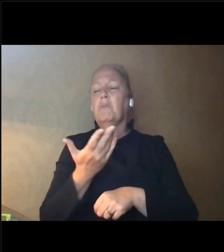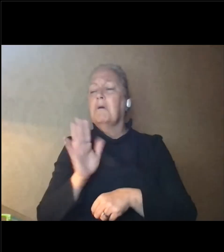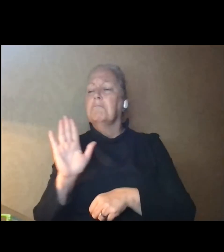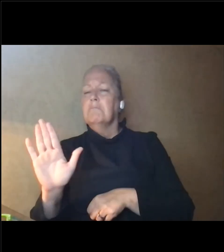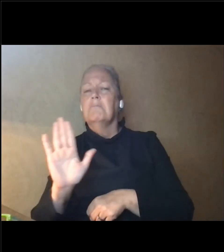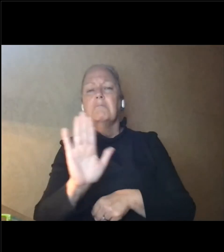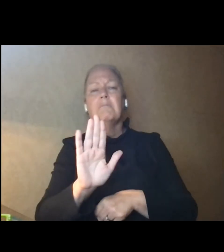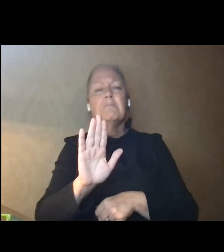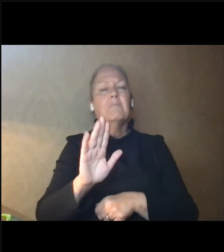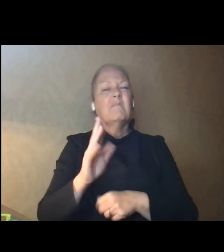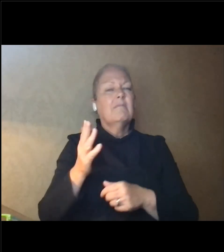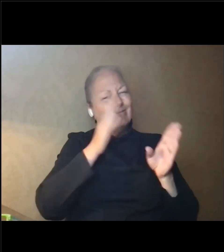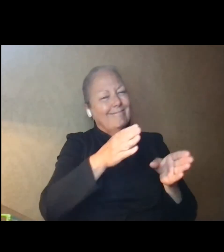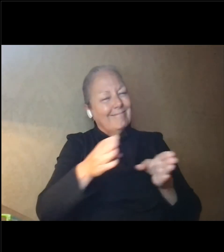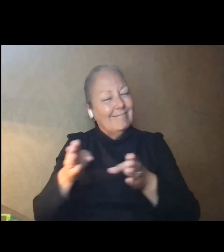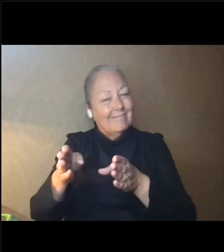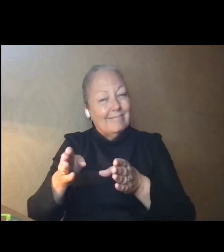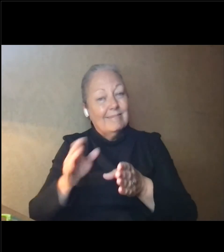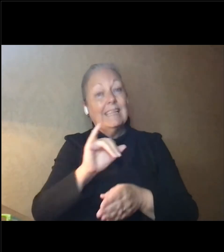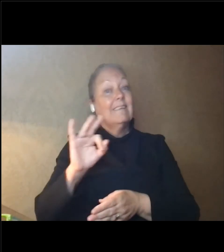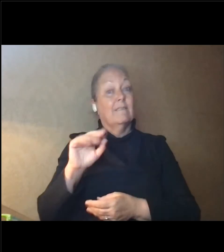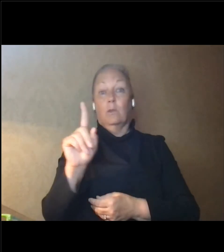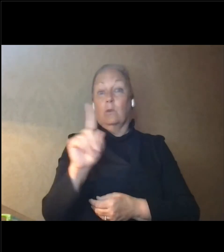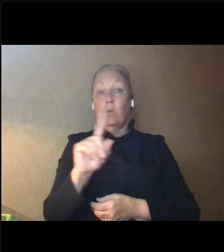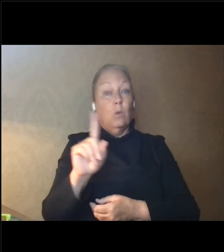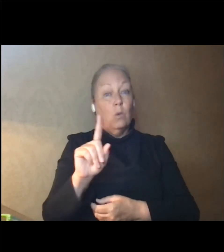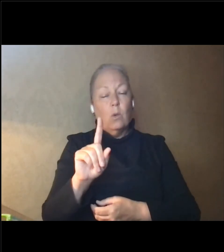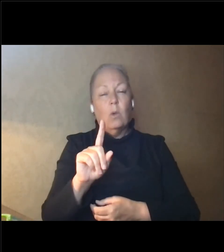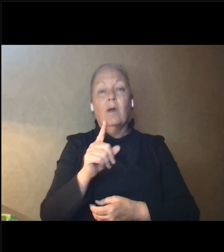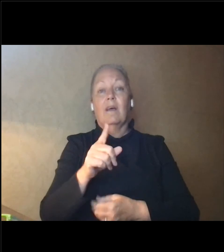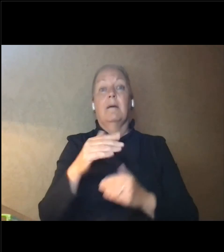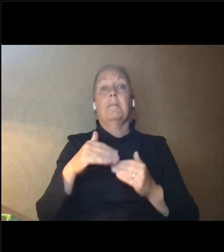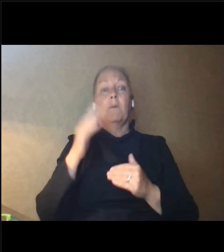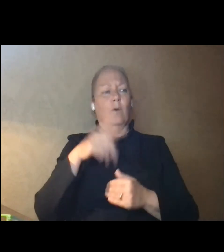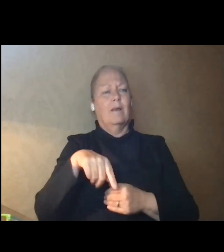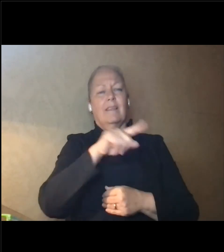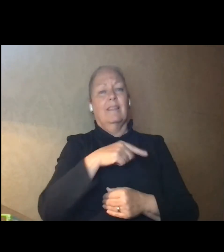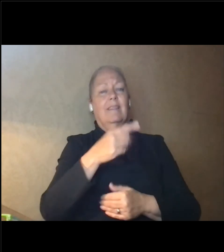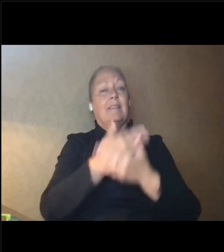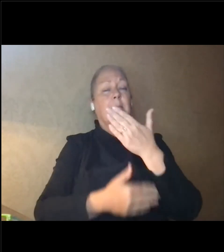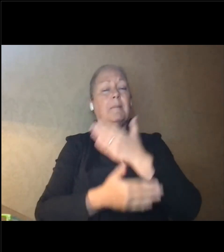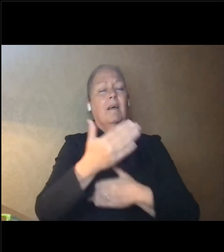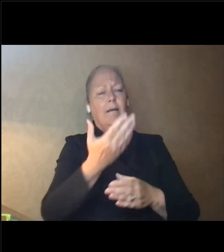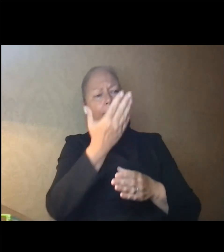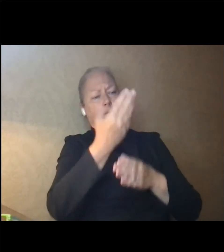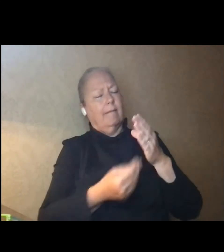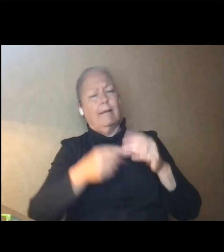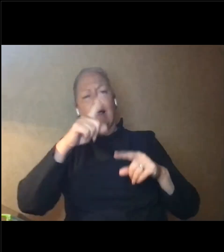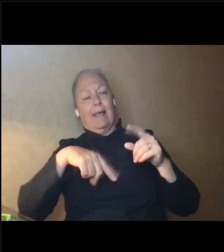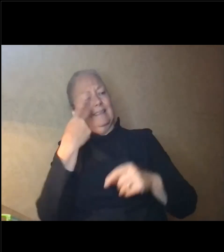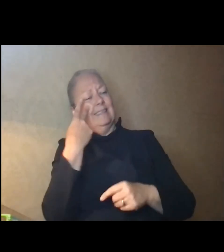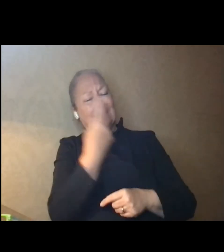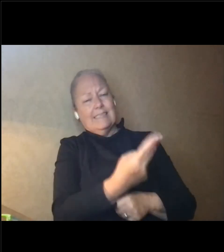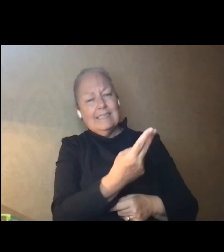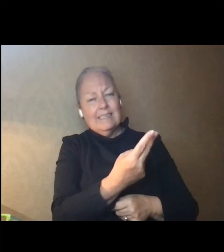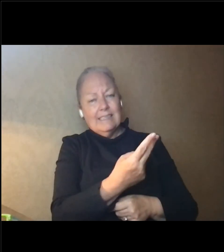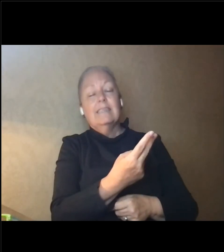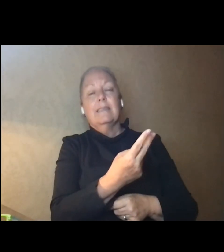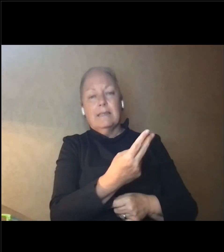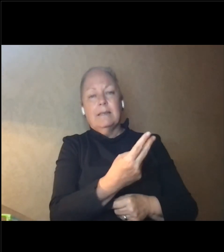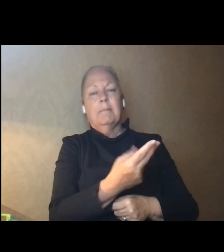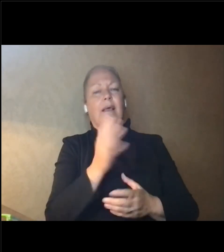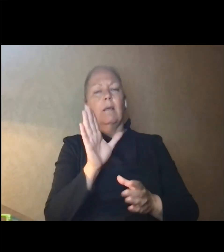don't, especially for those invisible disabilities, it becomes very, very challenging for us to plan